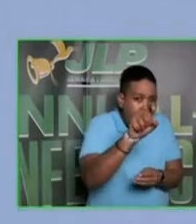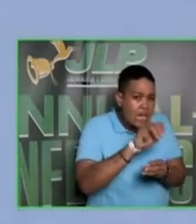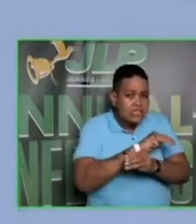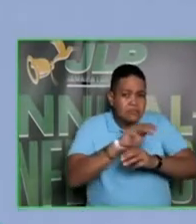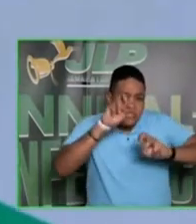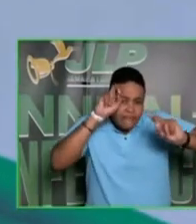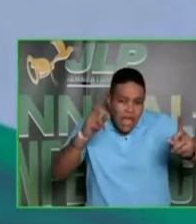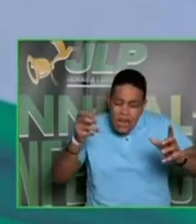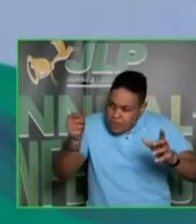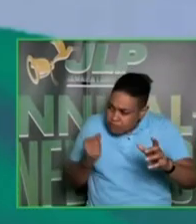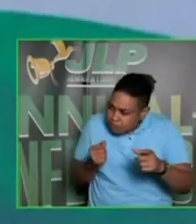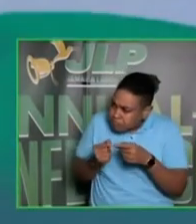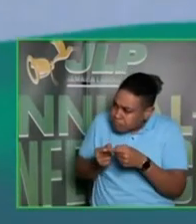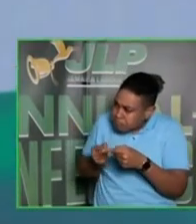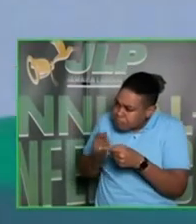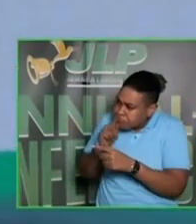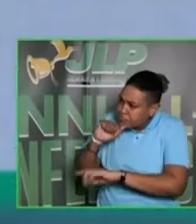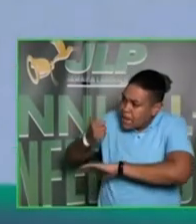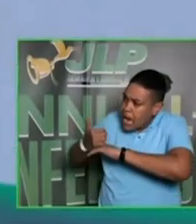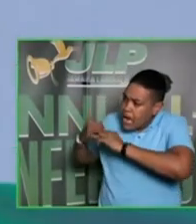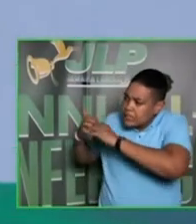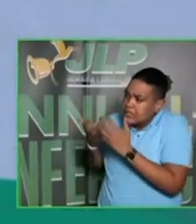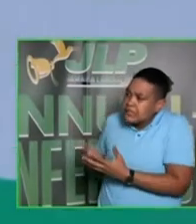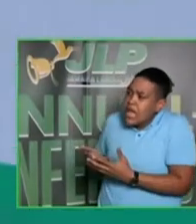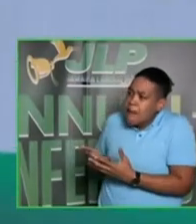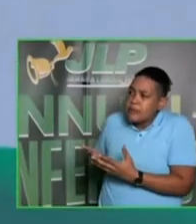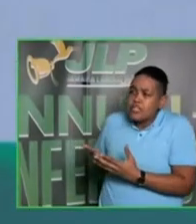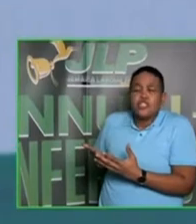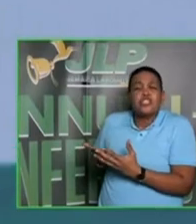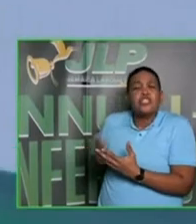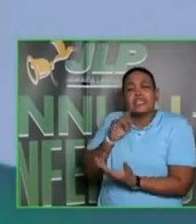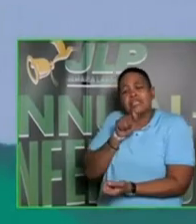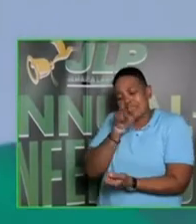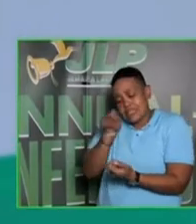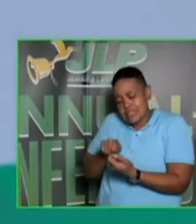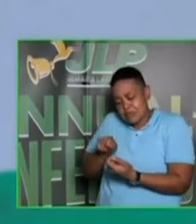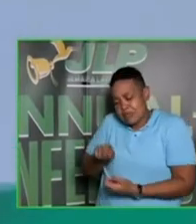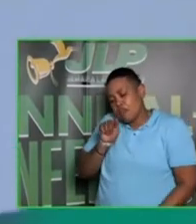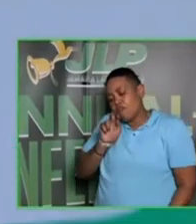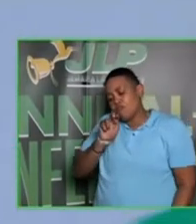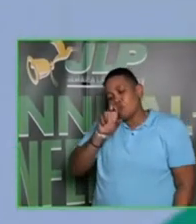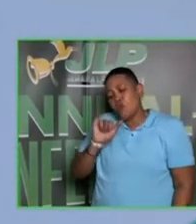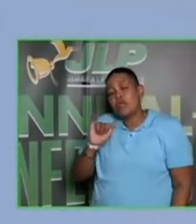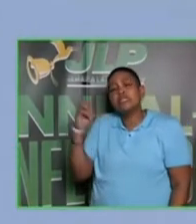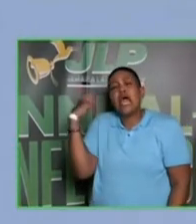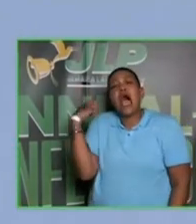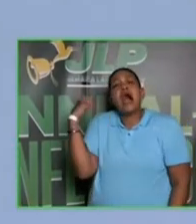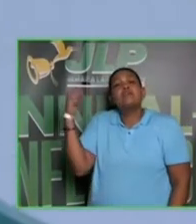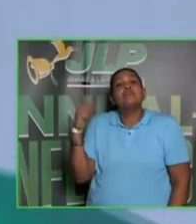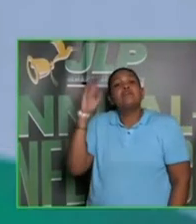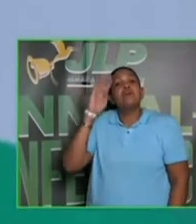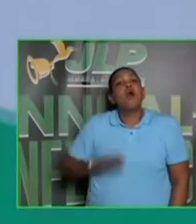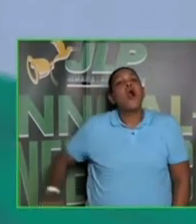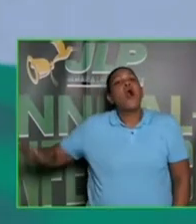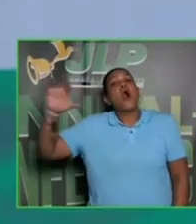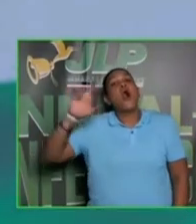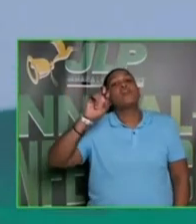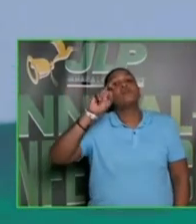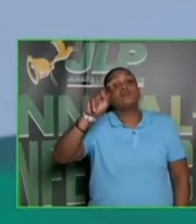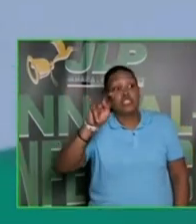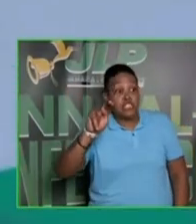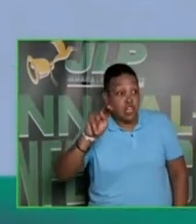Education to establish specific truancy officers in all regions. They must